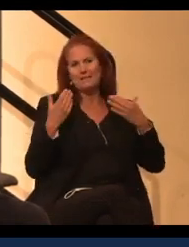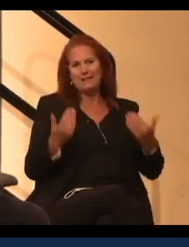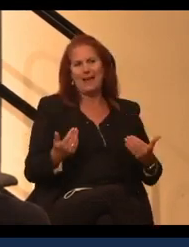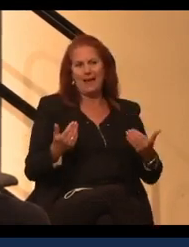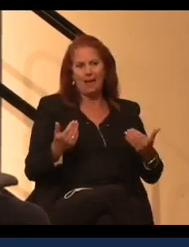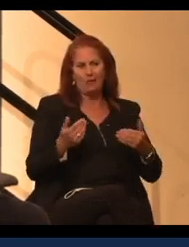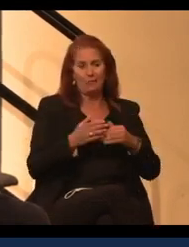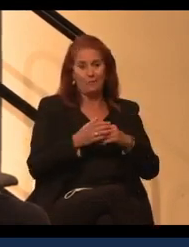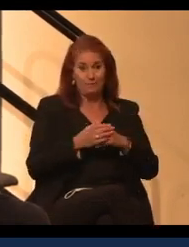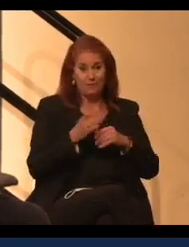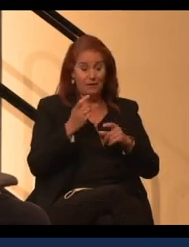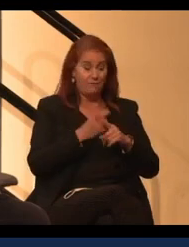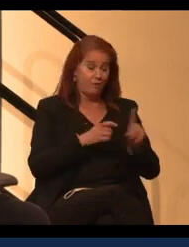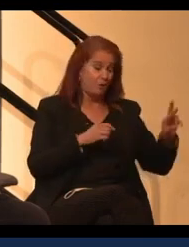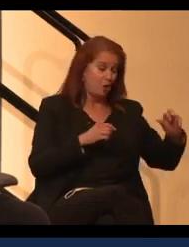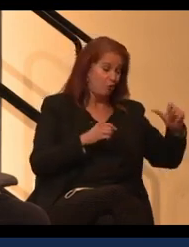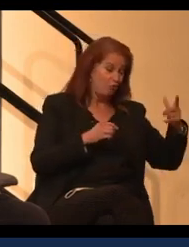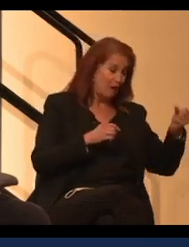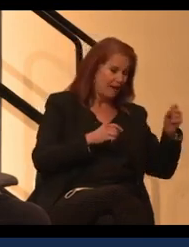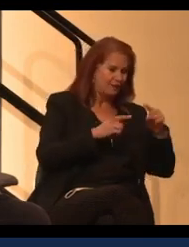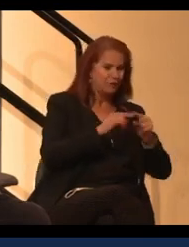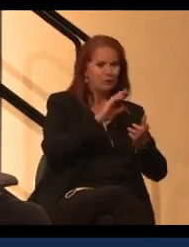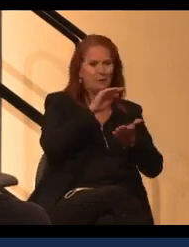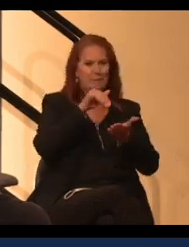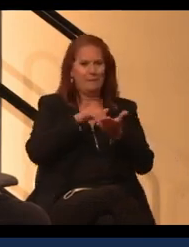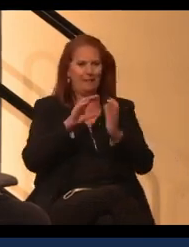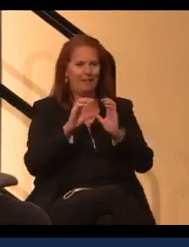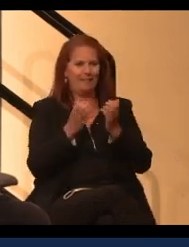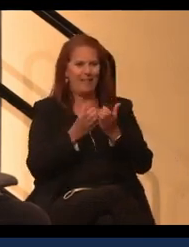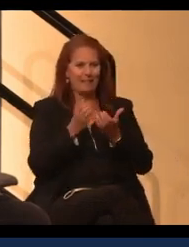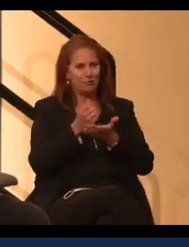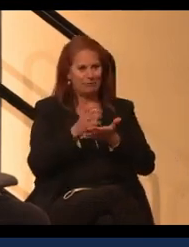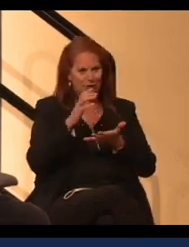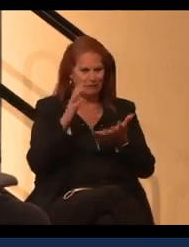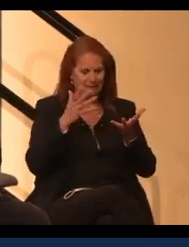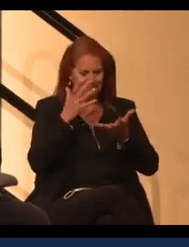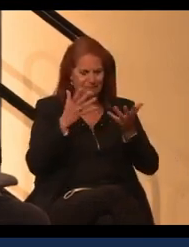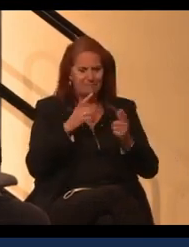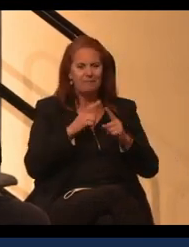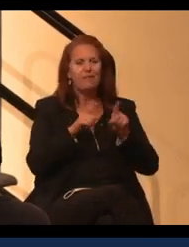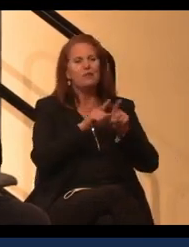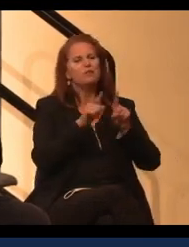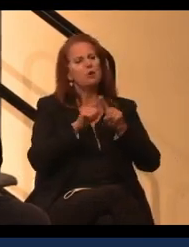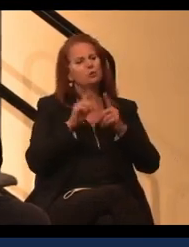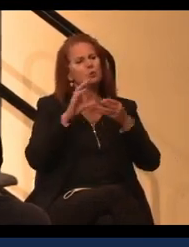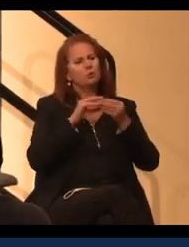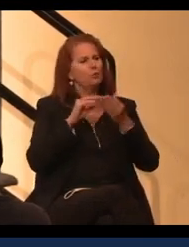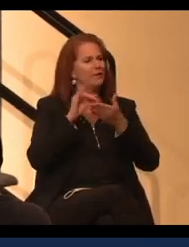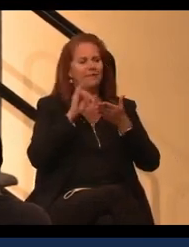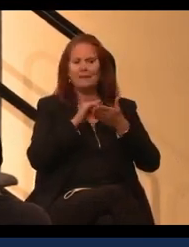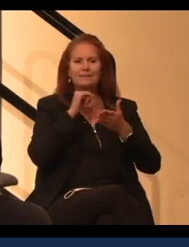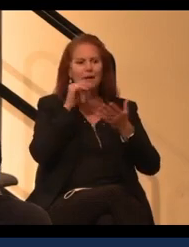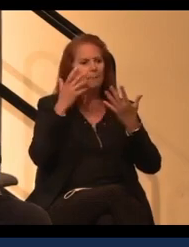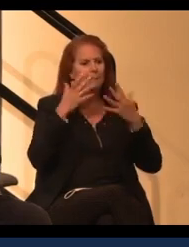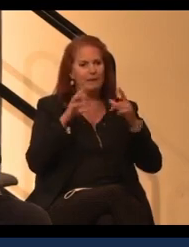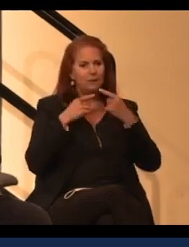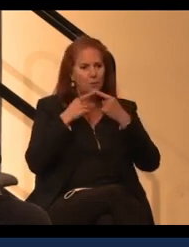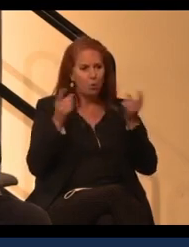And from rags to middle-class riches. But I think there's also the story that's not being